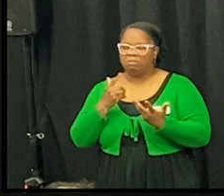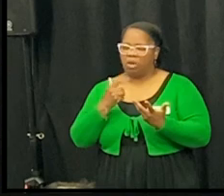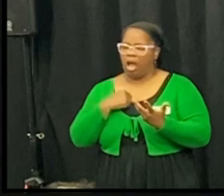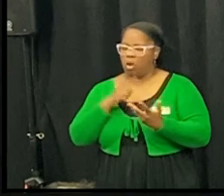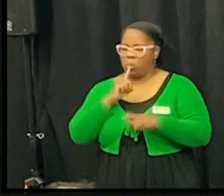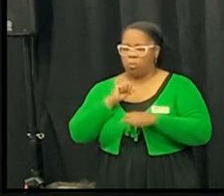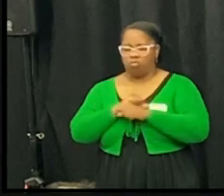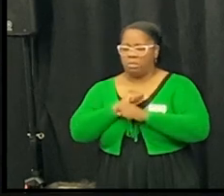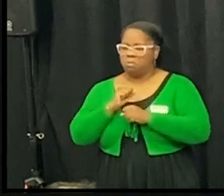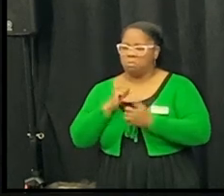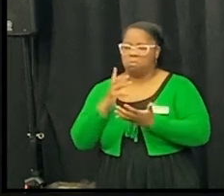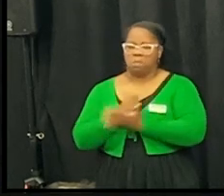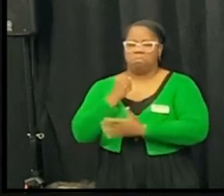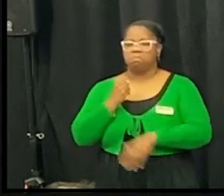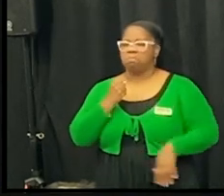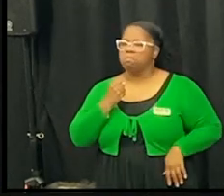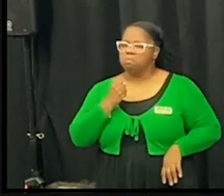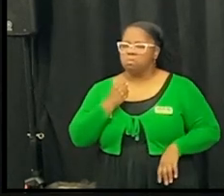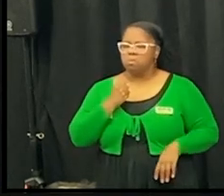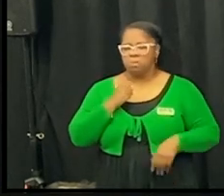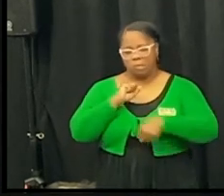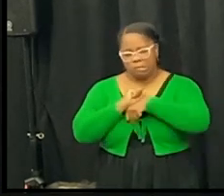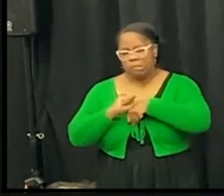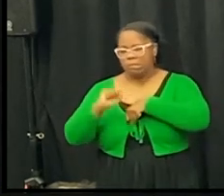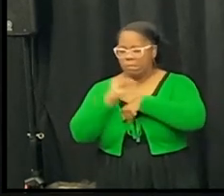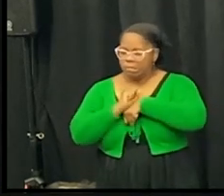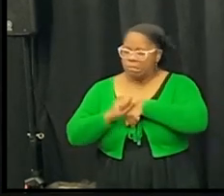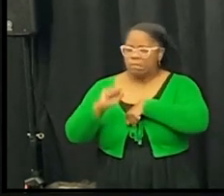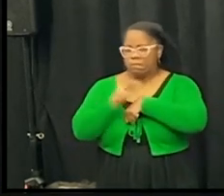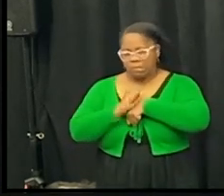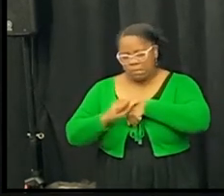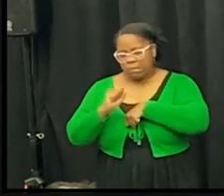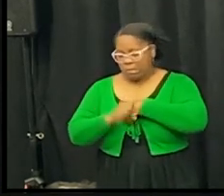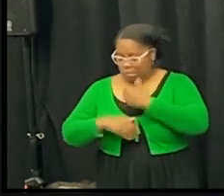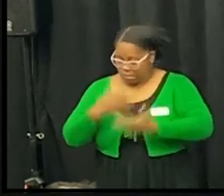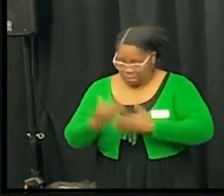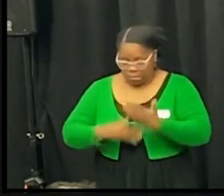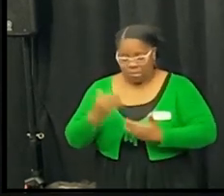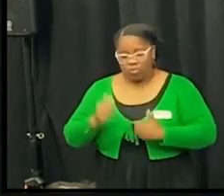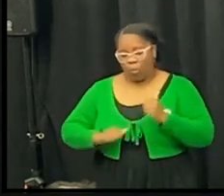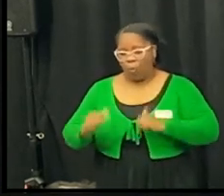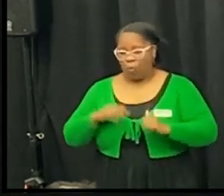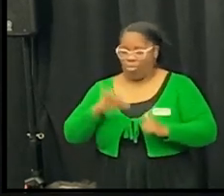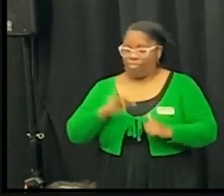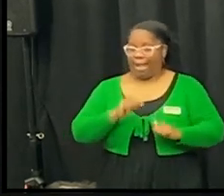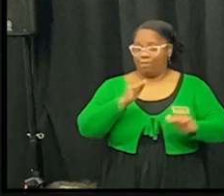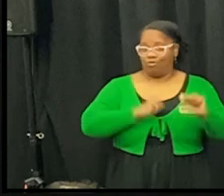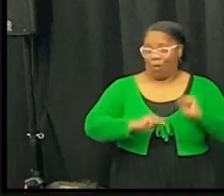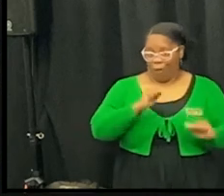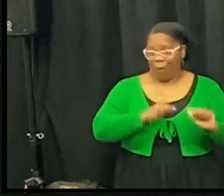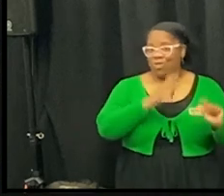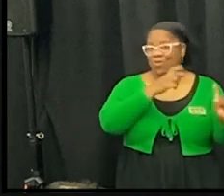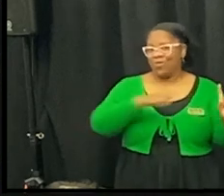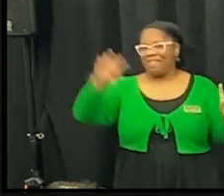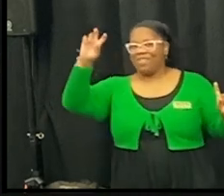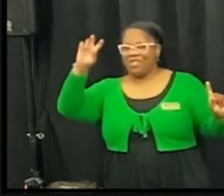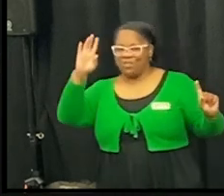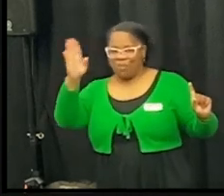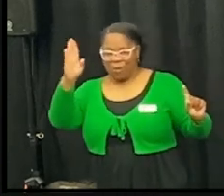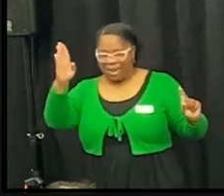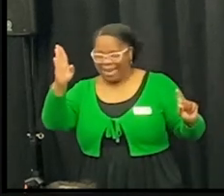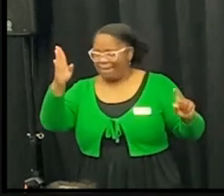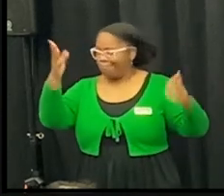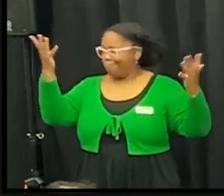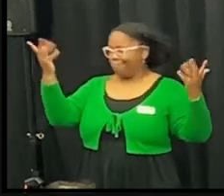chance and worked hard at that show. And yeah, and then that transferred to Broadway, and